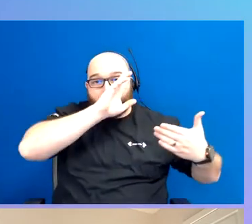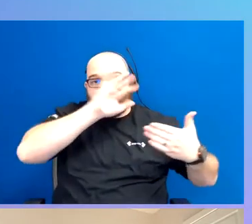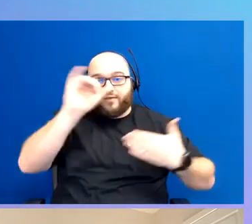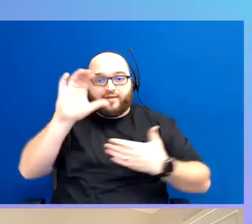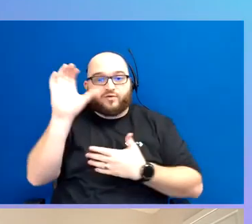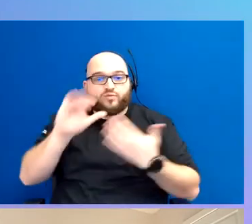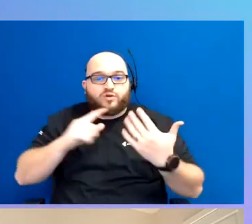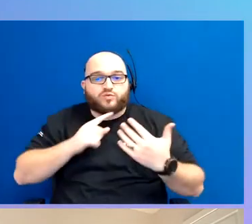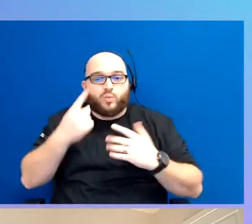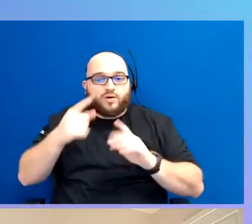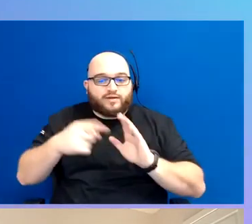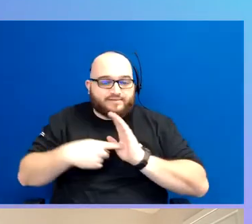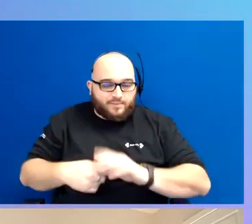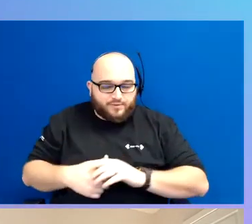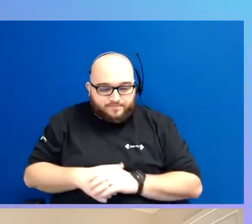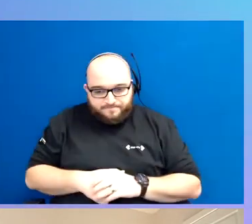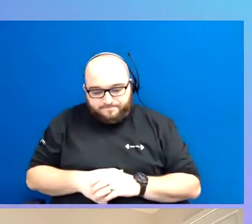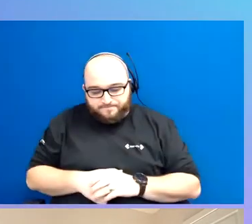exempted.